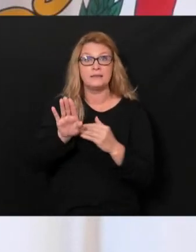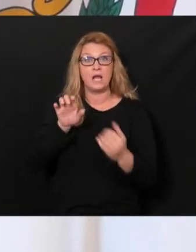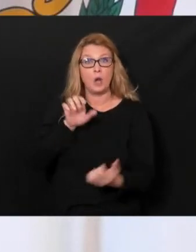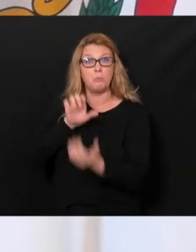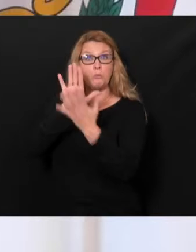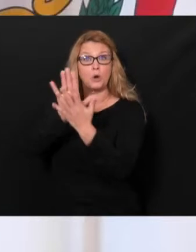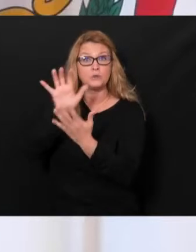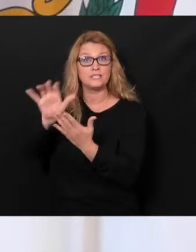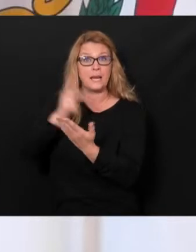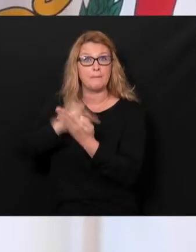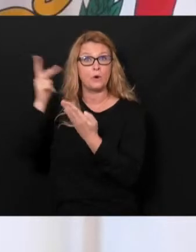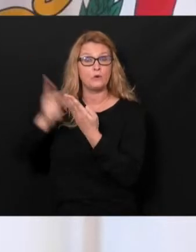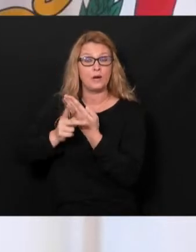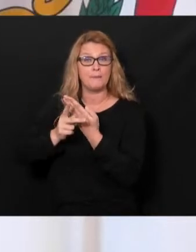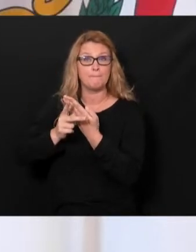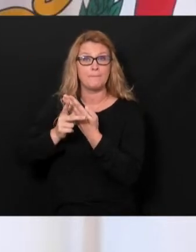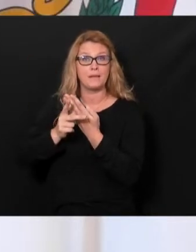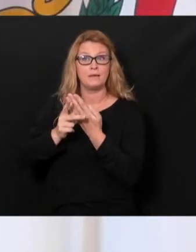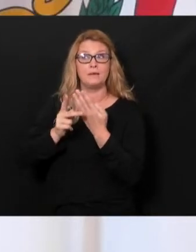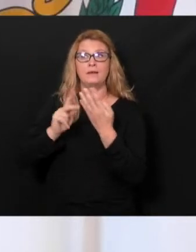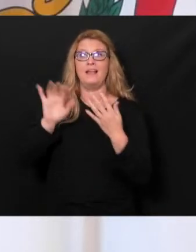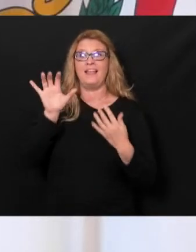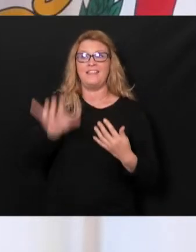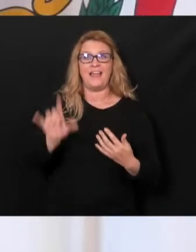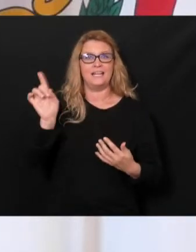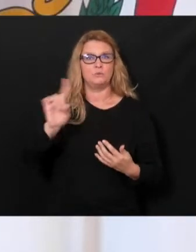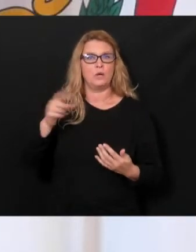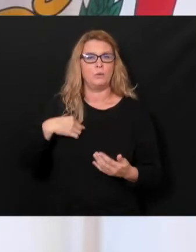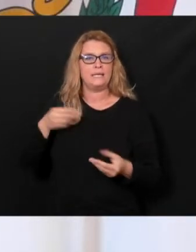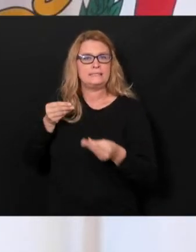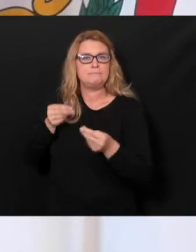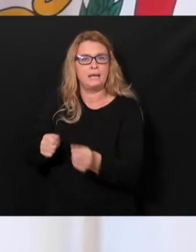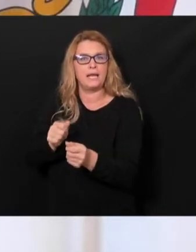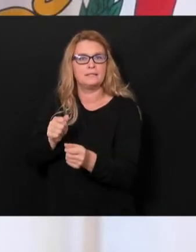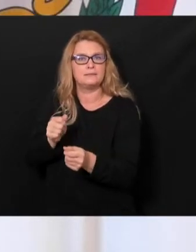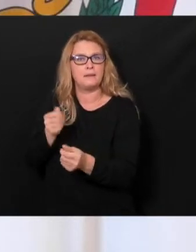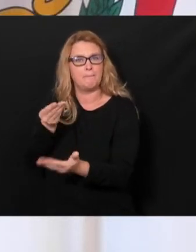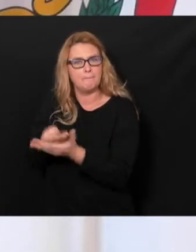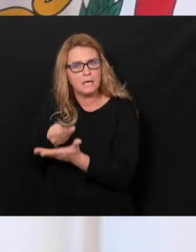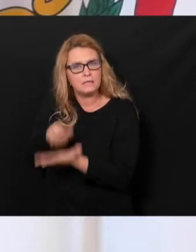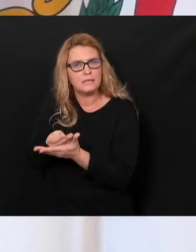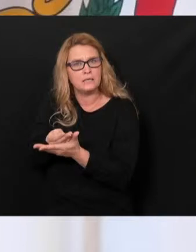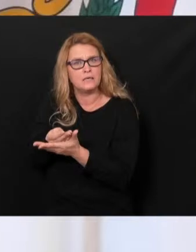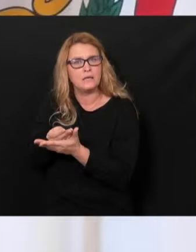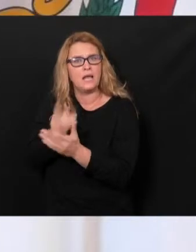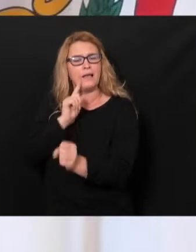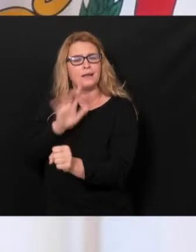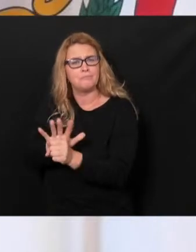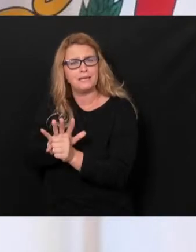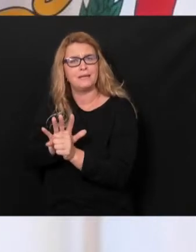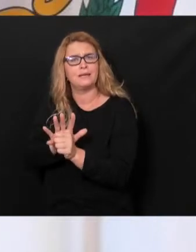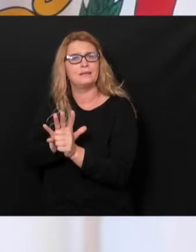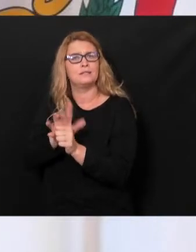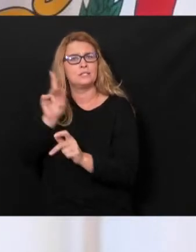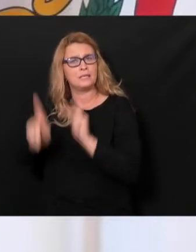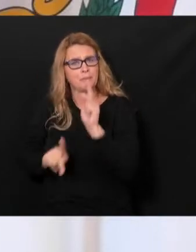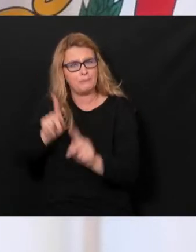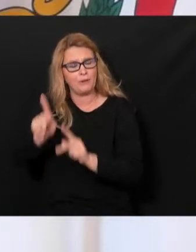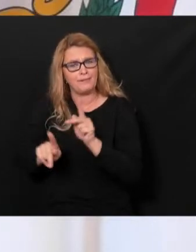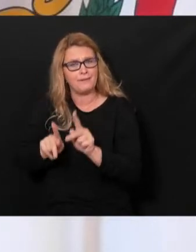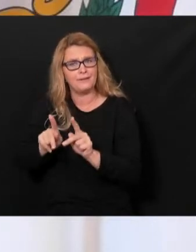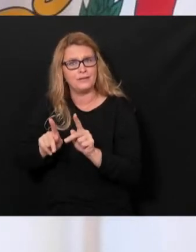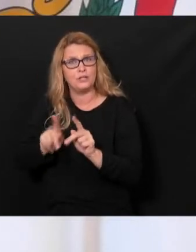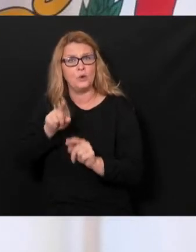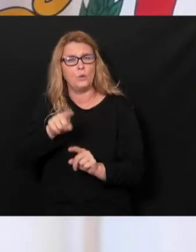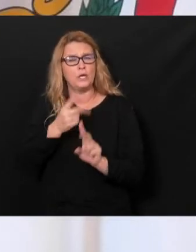program that basically where we spent real dollars and we made real commitment to the people. I mean, if you'll go back and look,